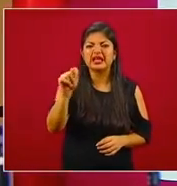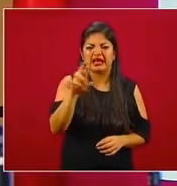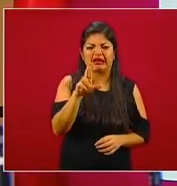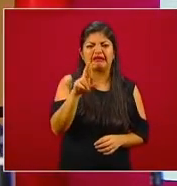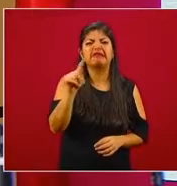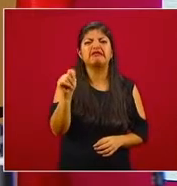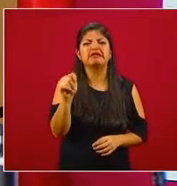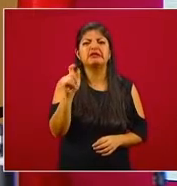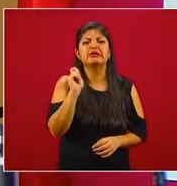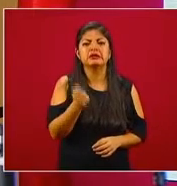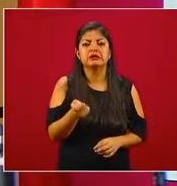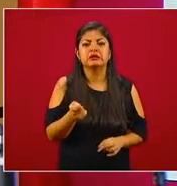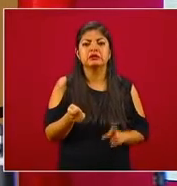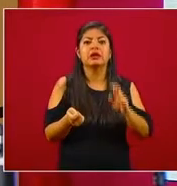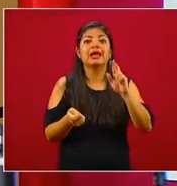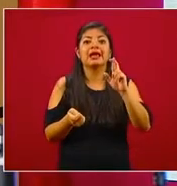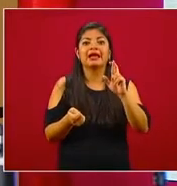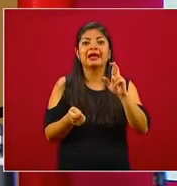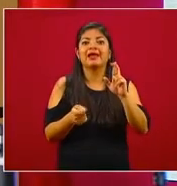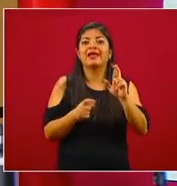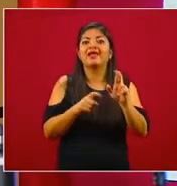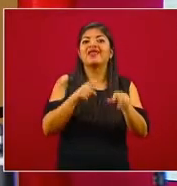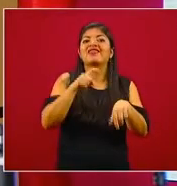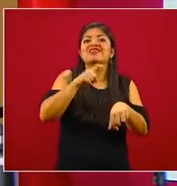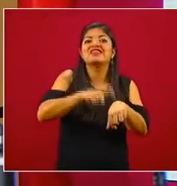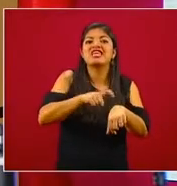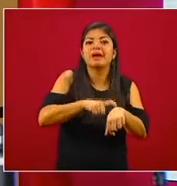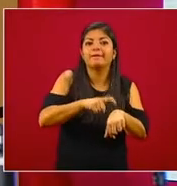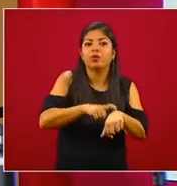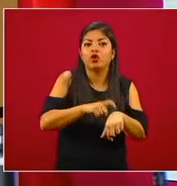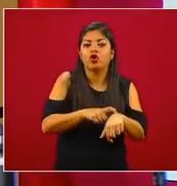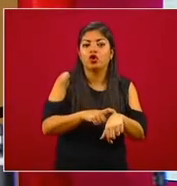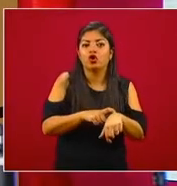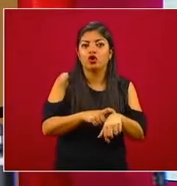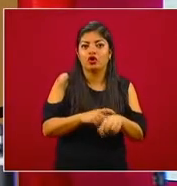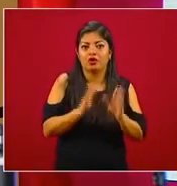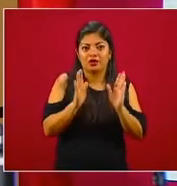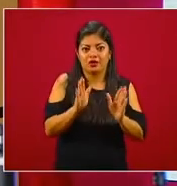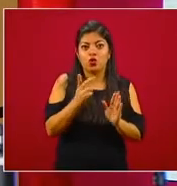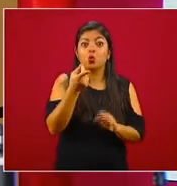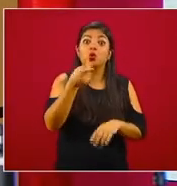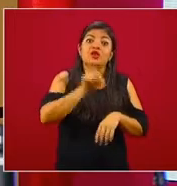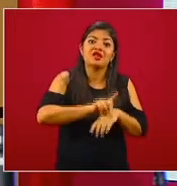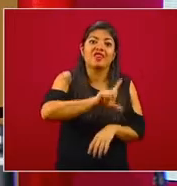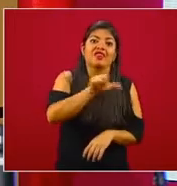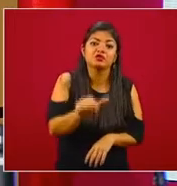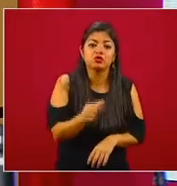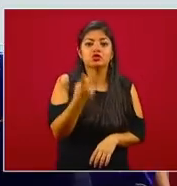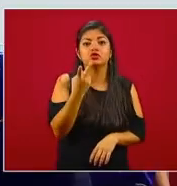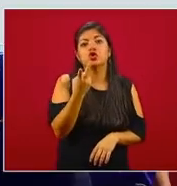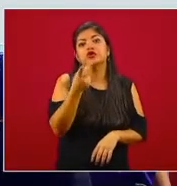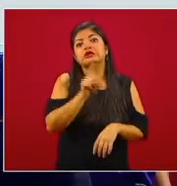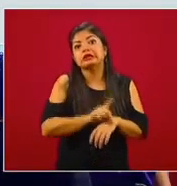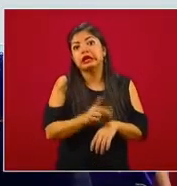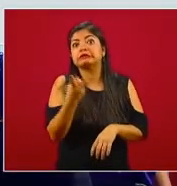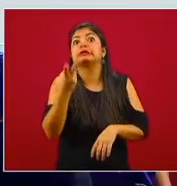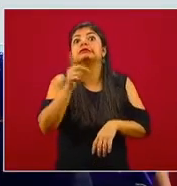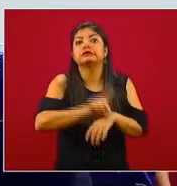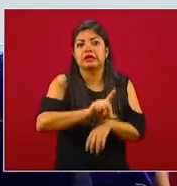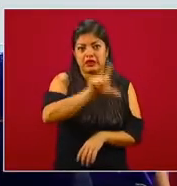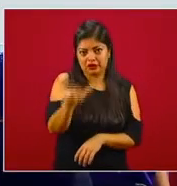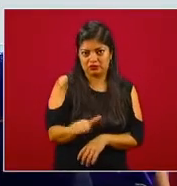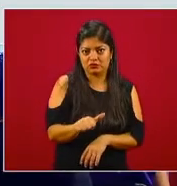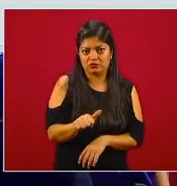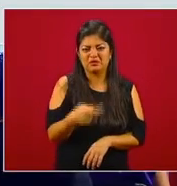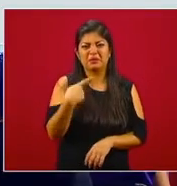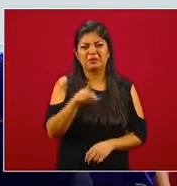days, we continue to label it as RT, meaning R in the specified time,